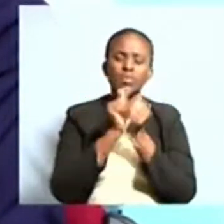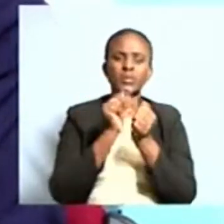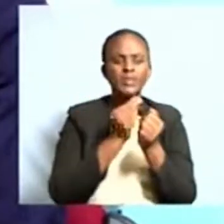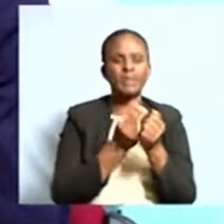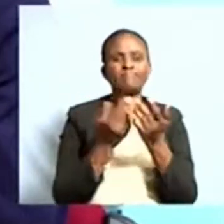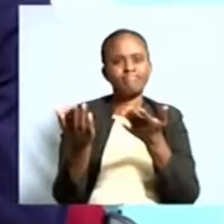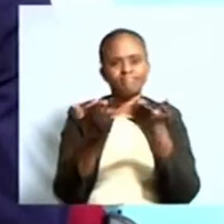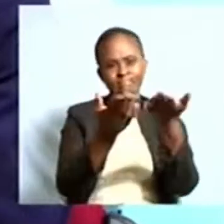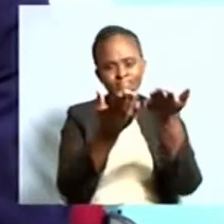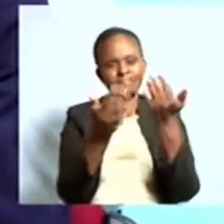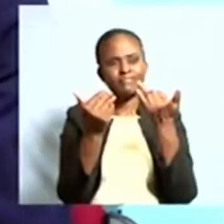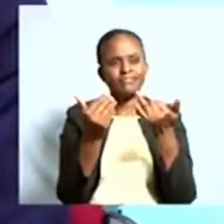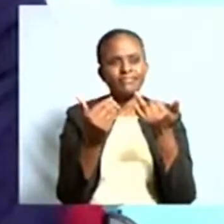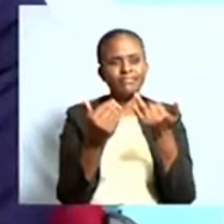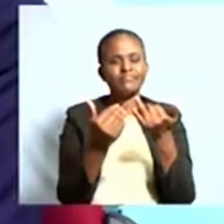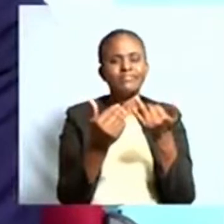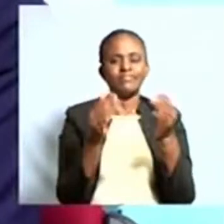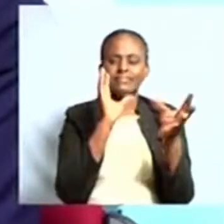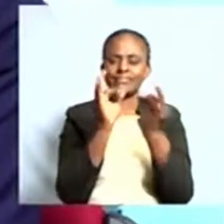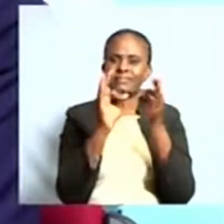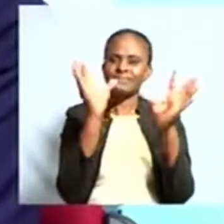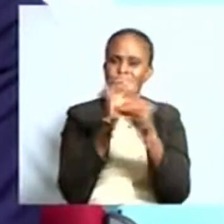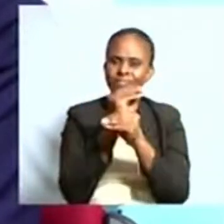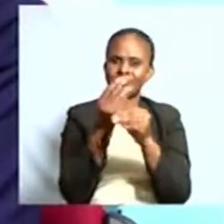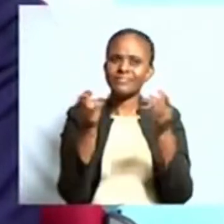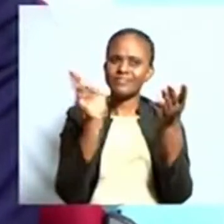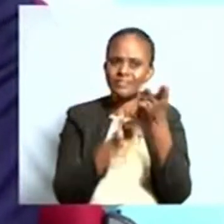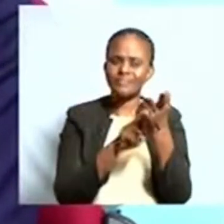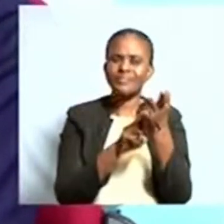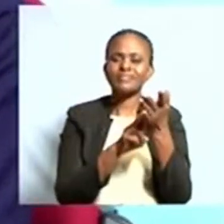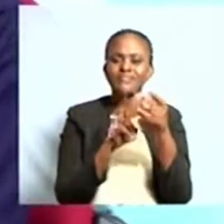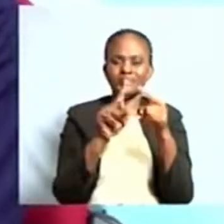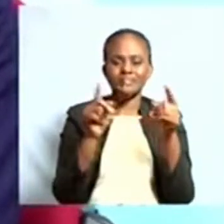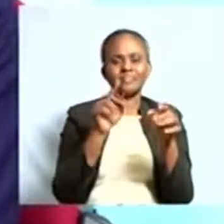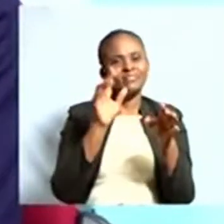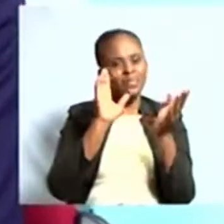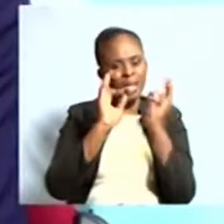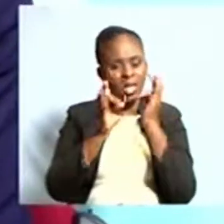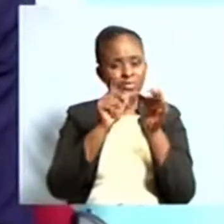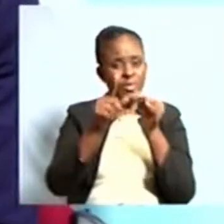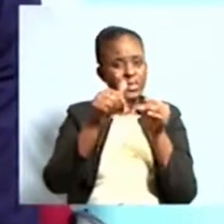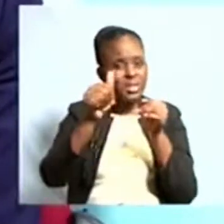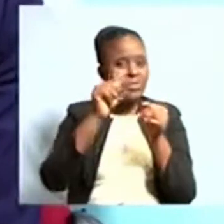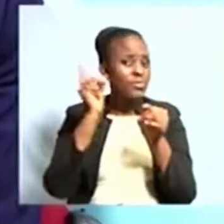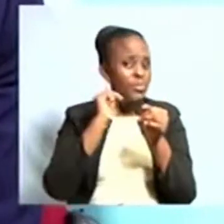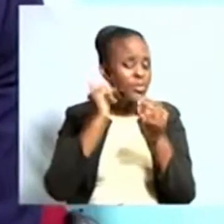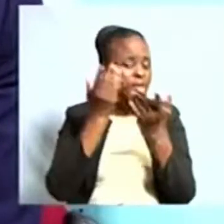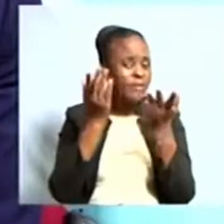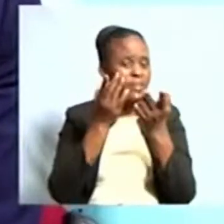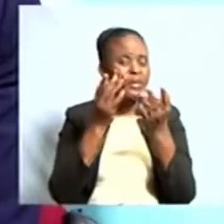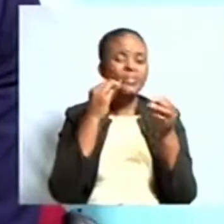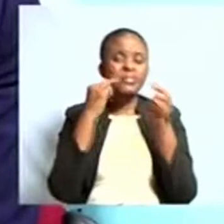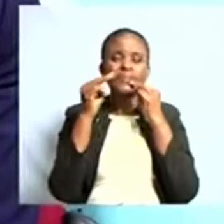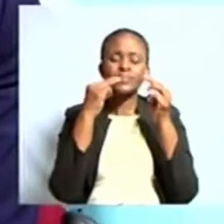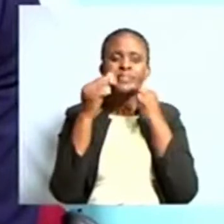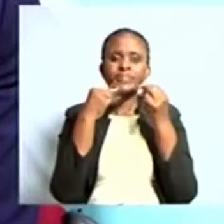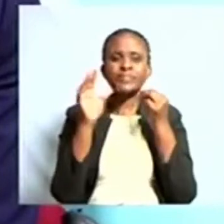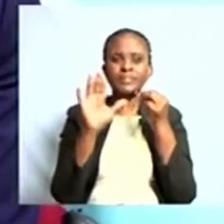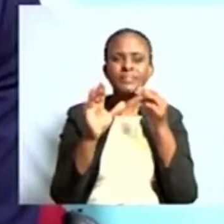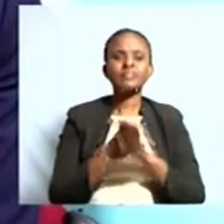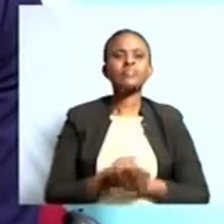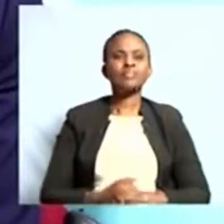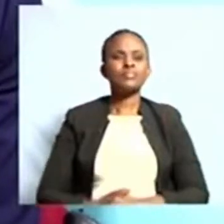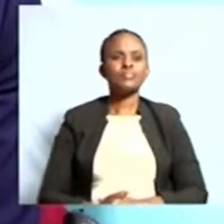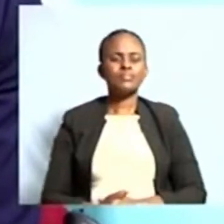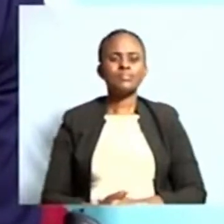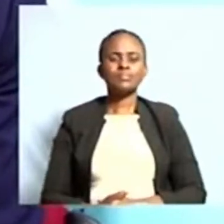us. And if you miss that, we may just have no option but to drop your call. Let's see if we have any messages. And okay,